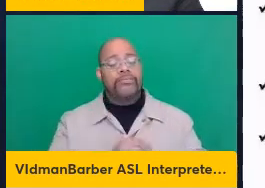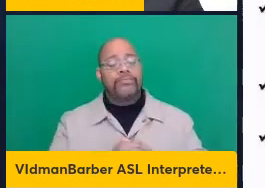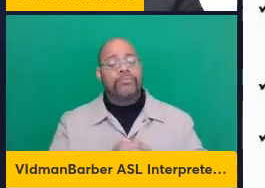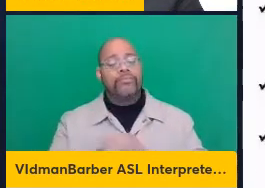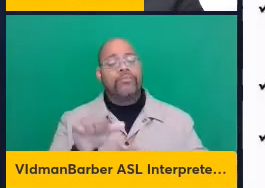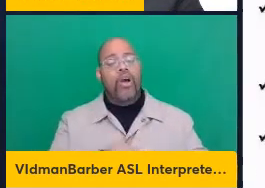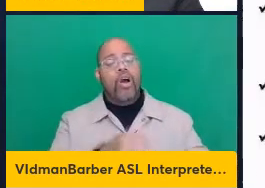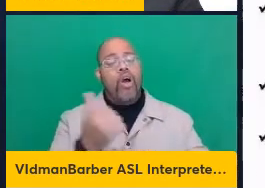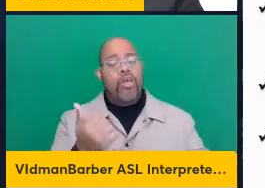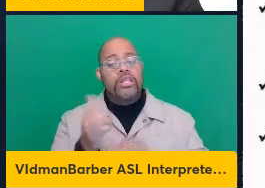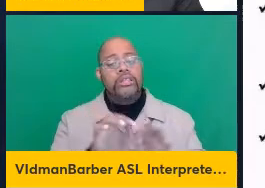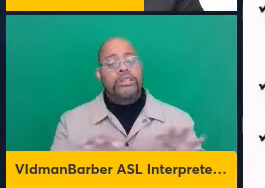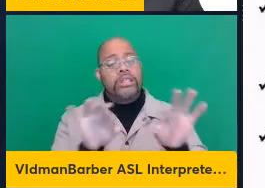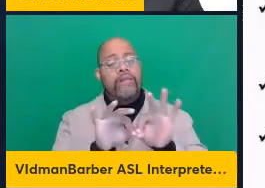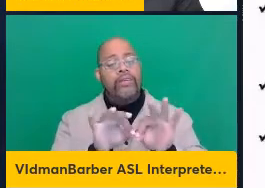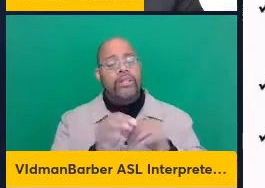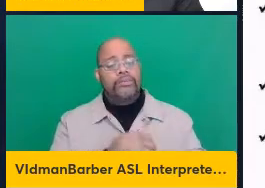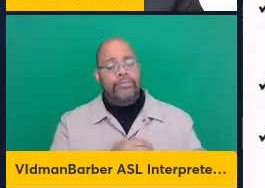other significant